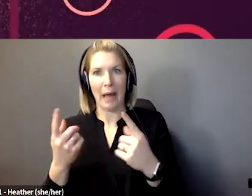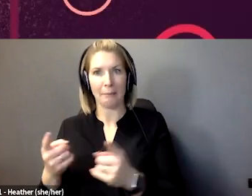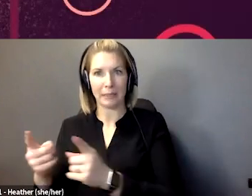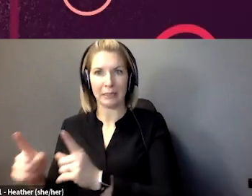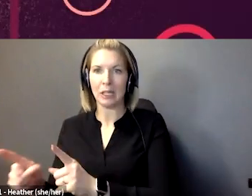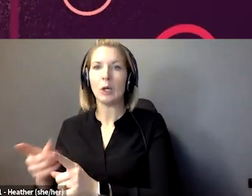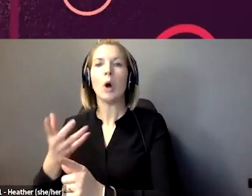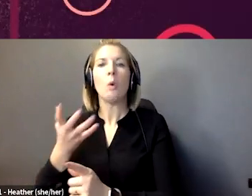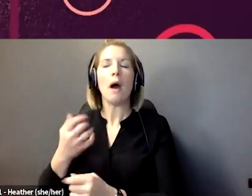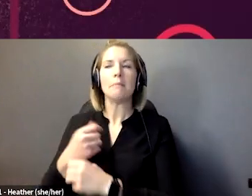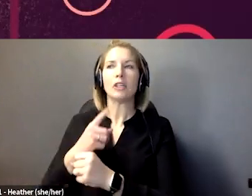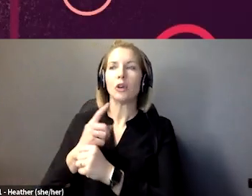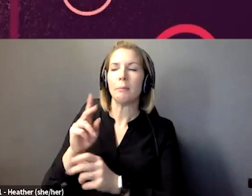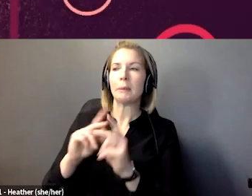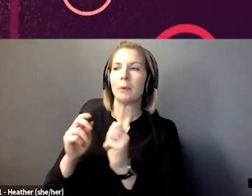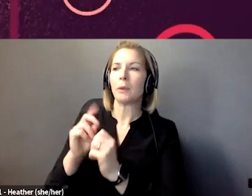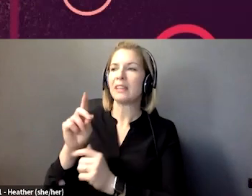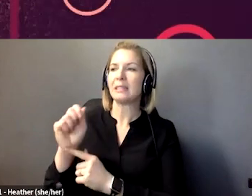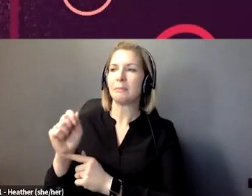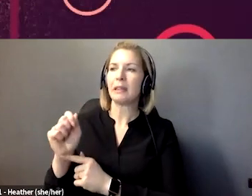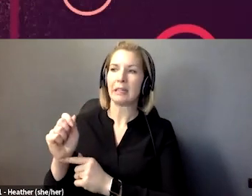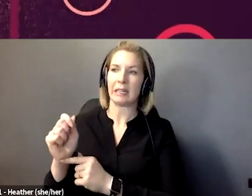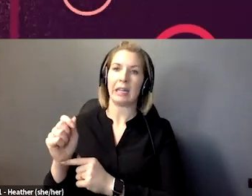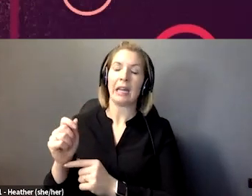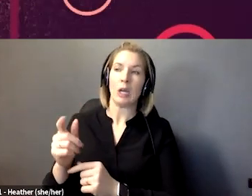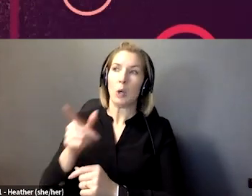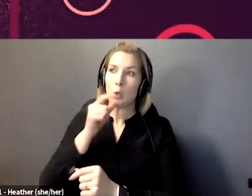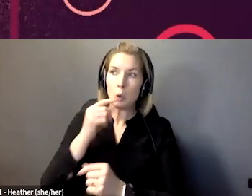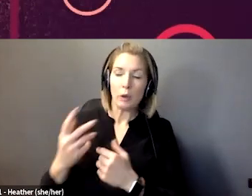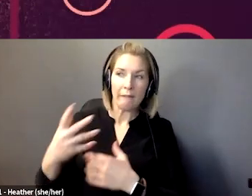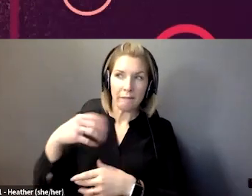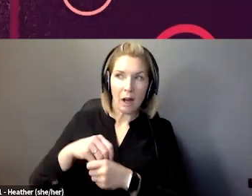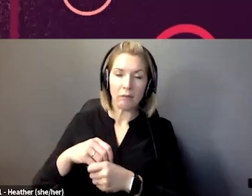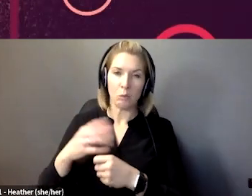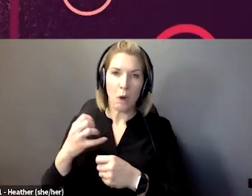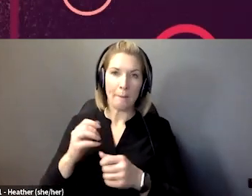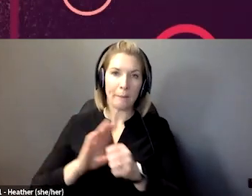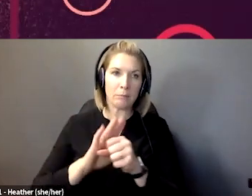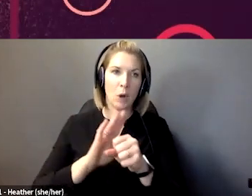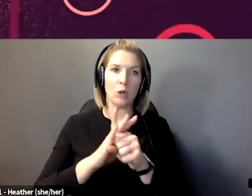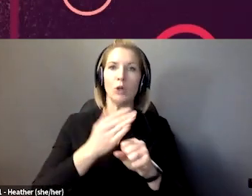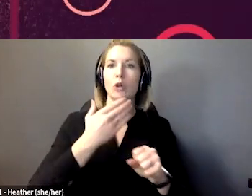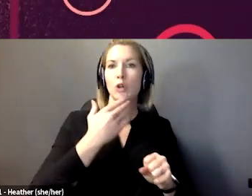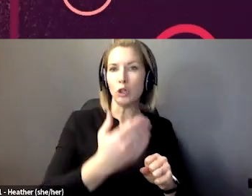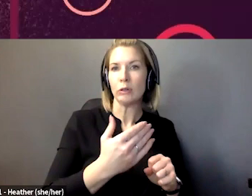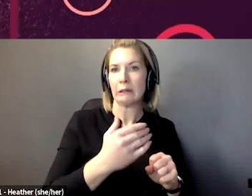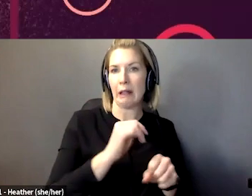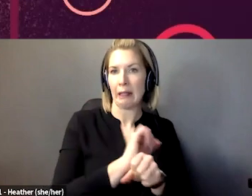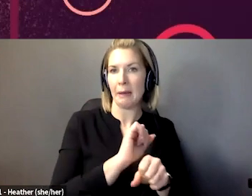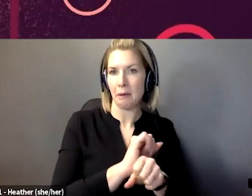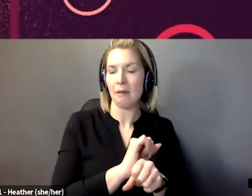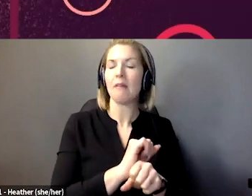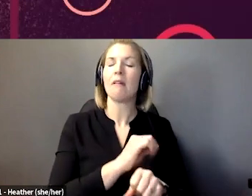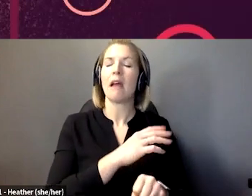living with disabilities that can promote inclusion now and in a changing labor market. We're going to actively